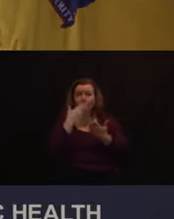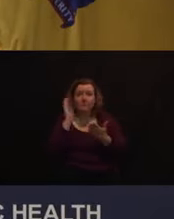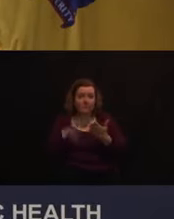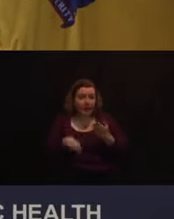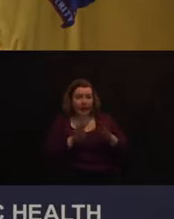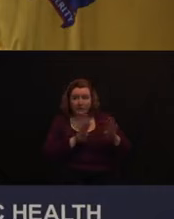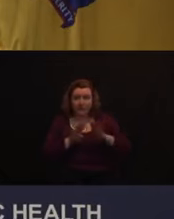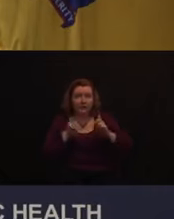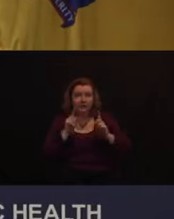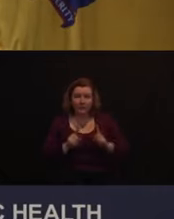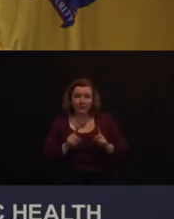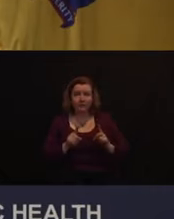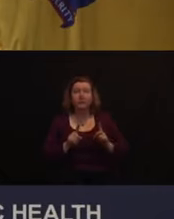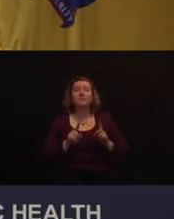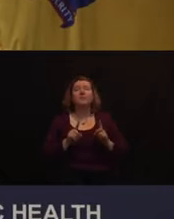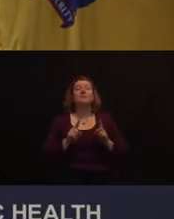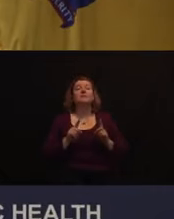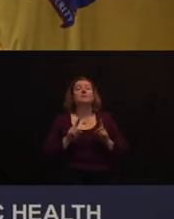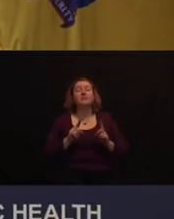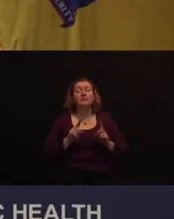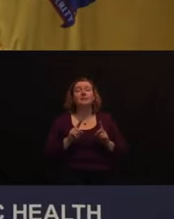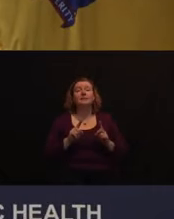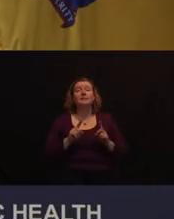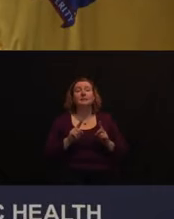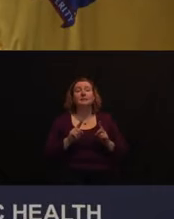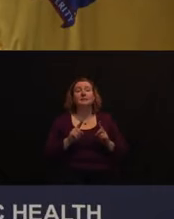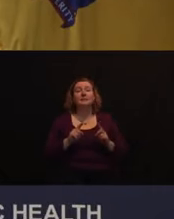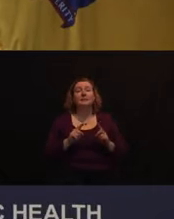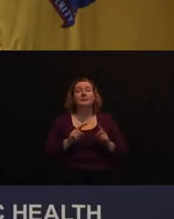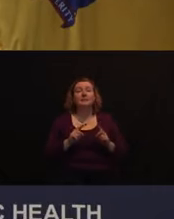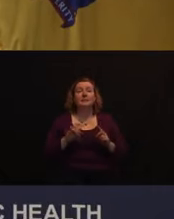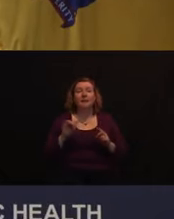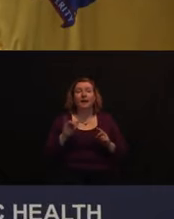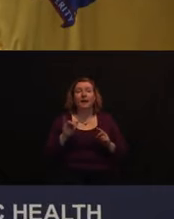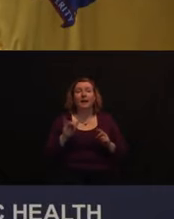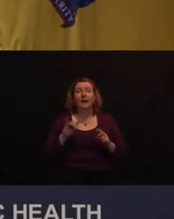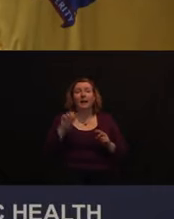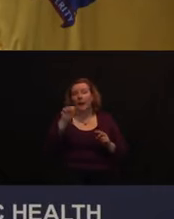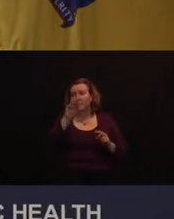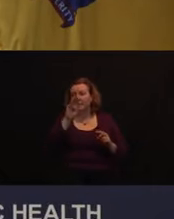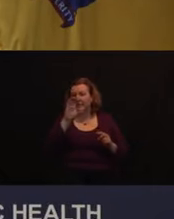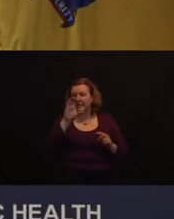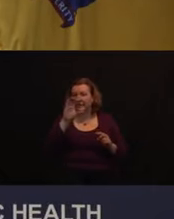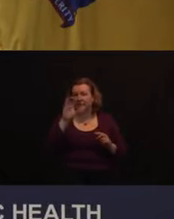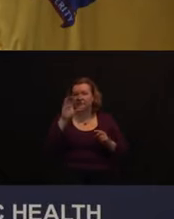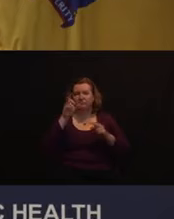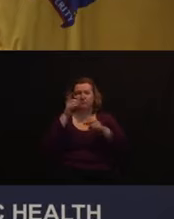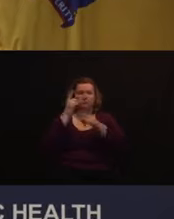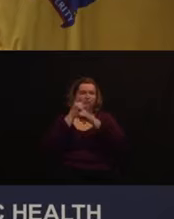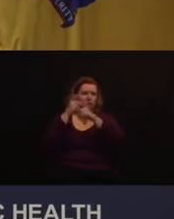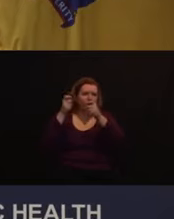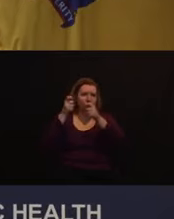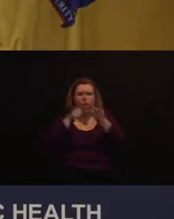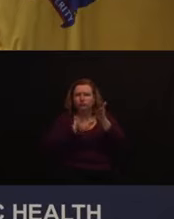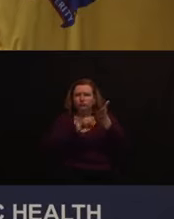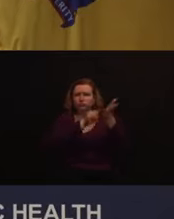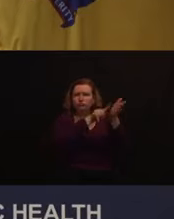are. But when places like the ABC go out, they do a couple of counties a night, they're